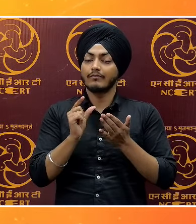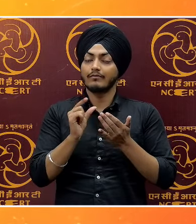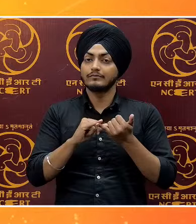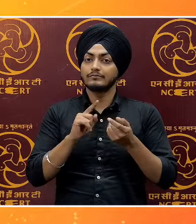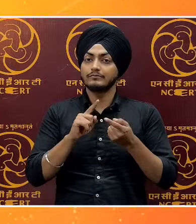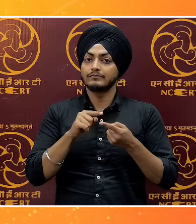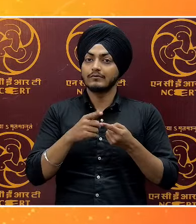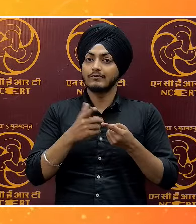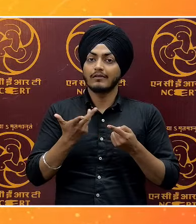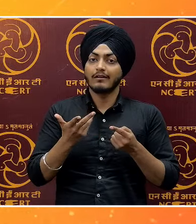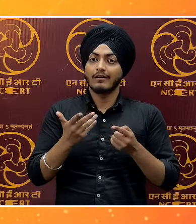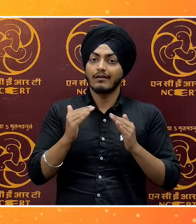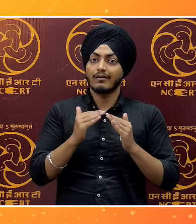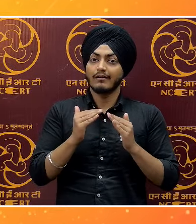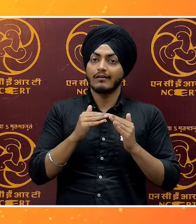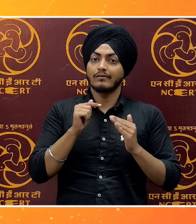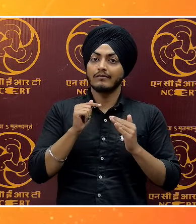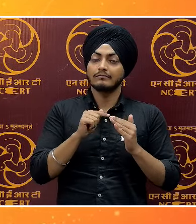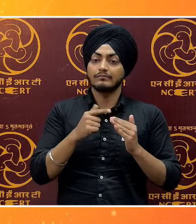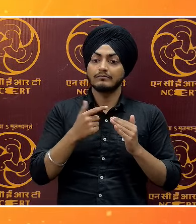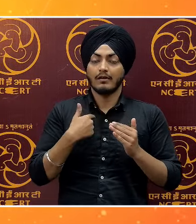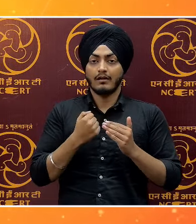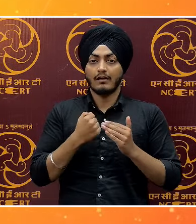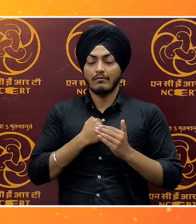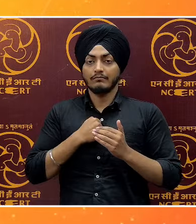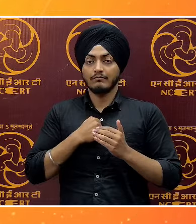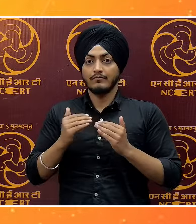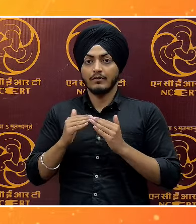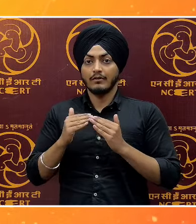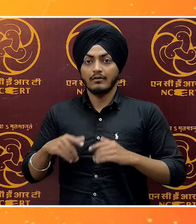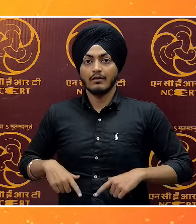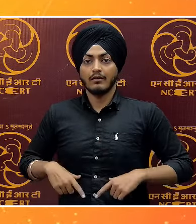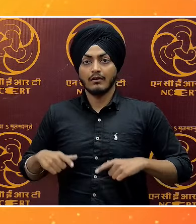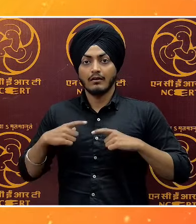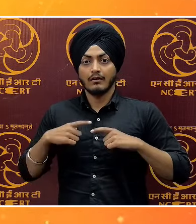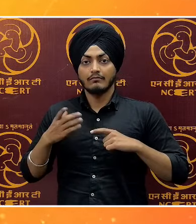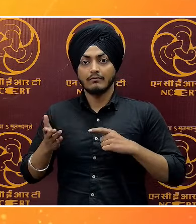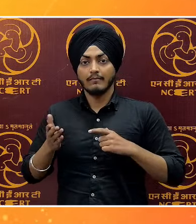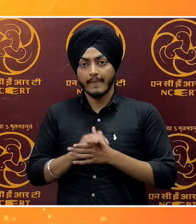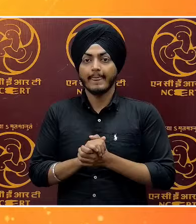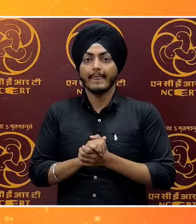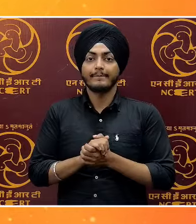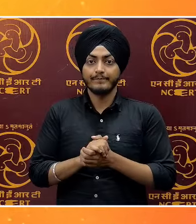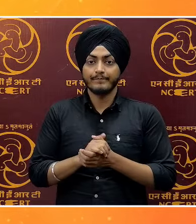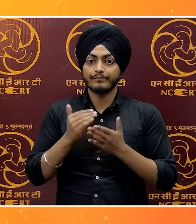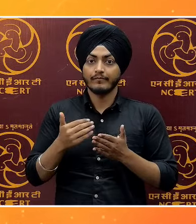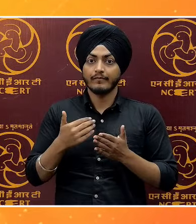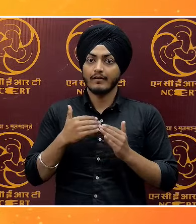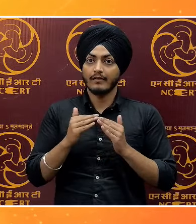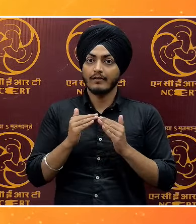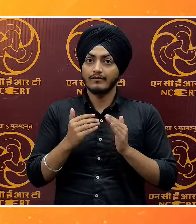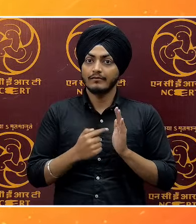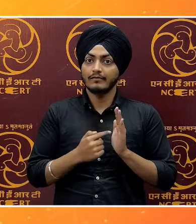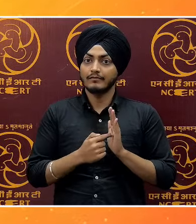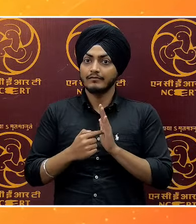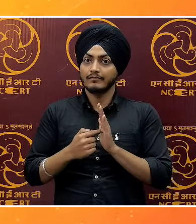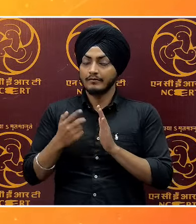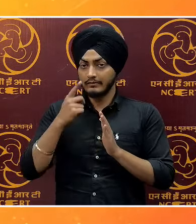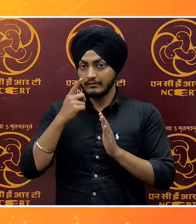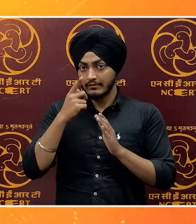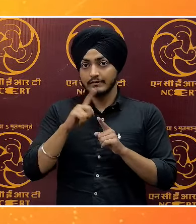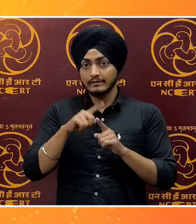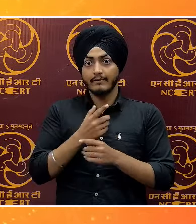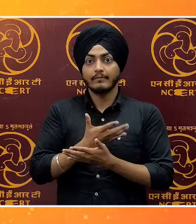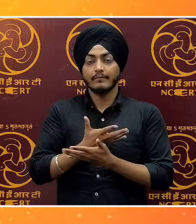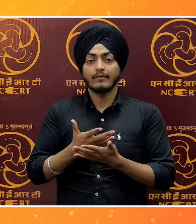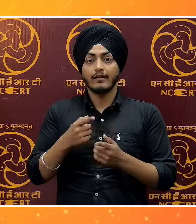in. So our houses, we can show the 3D model of it. Yes, and A you can show smaller it through version top of camera. it. Ma'am, you can show the 3D model through